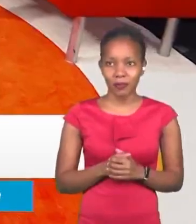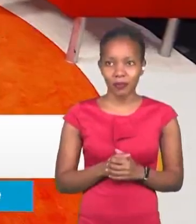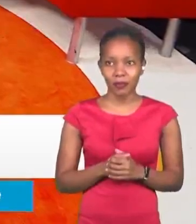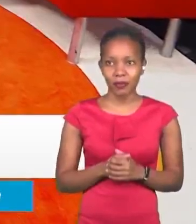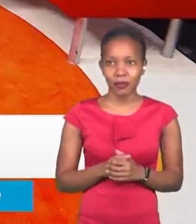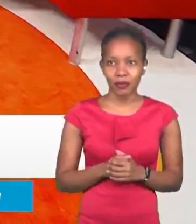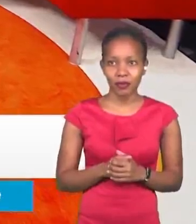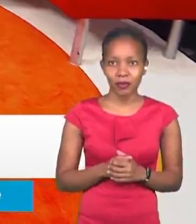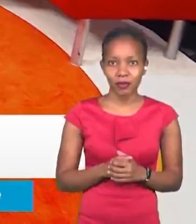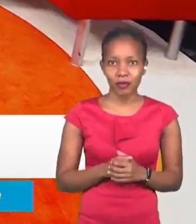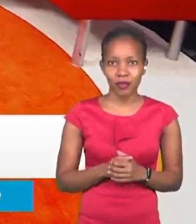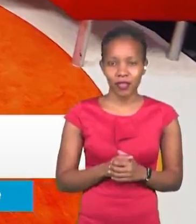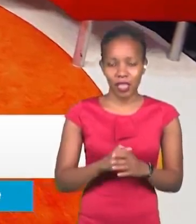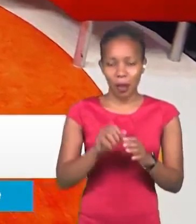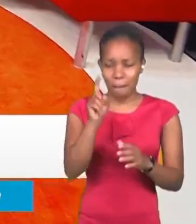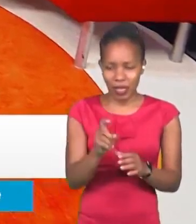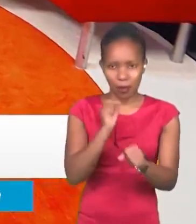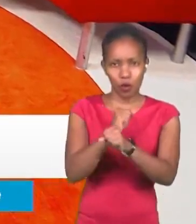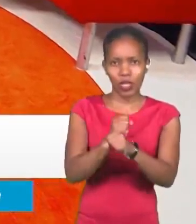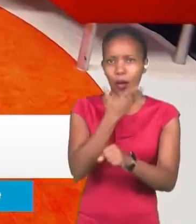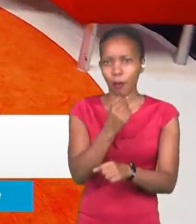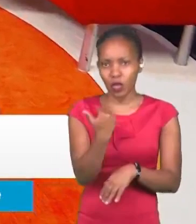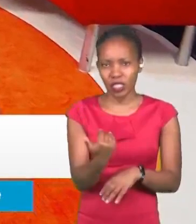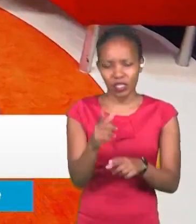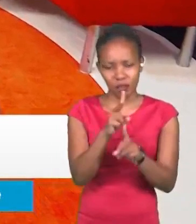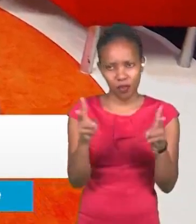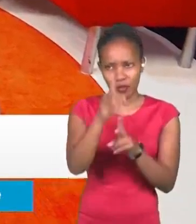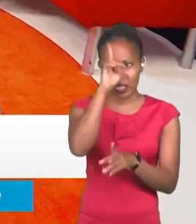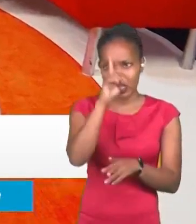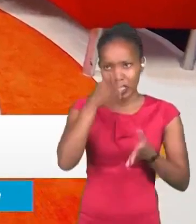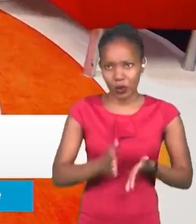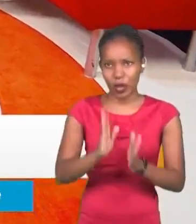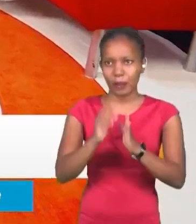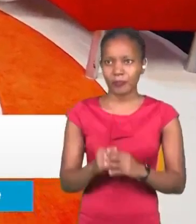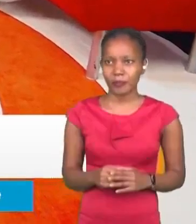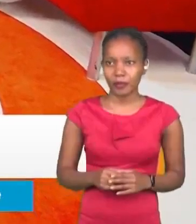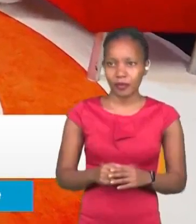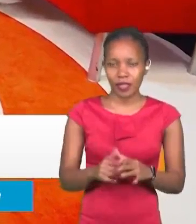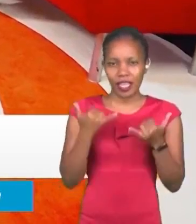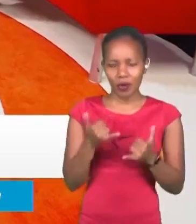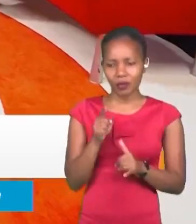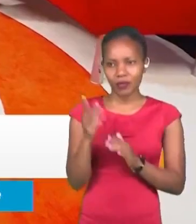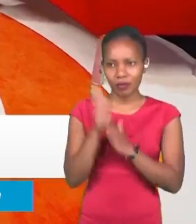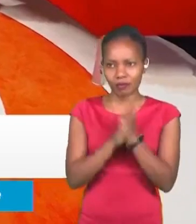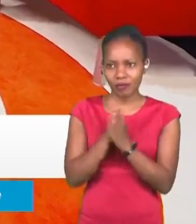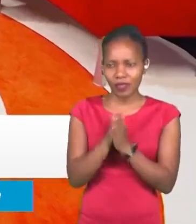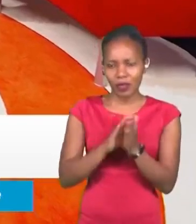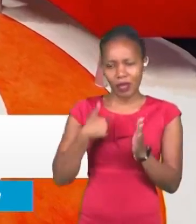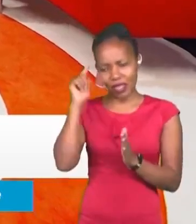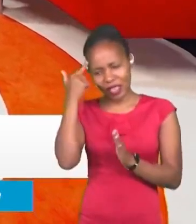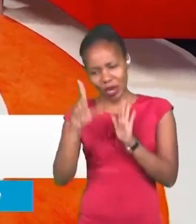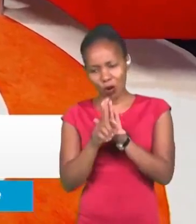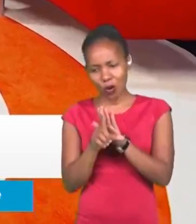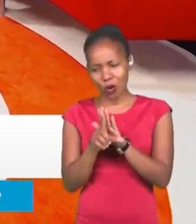that's example. There is a need to protect the boy child in a very serious way. Okay, Omuga, this is so interesting, and I feel like the law is kind of unfair